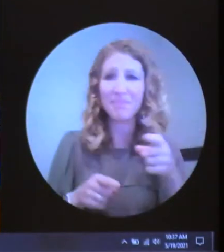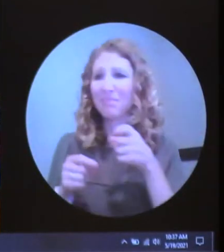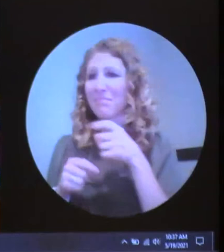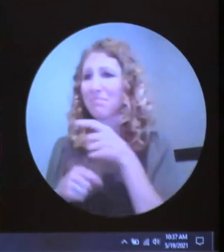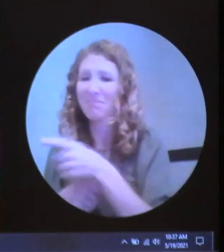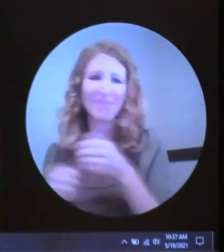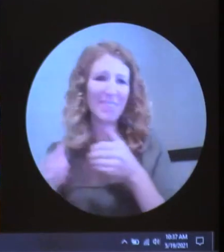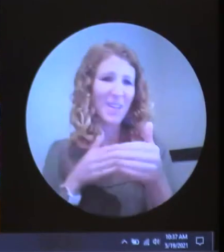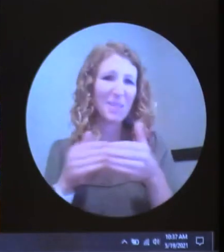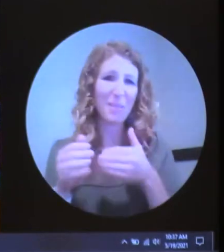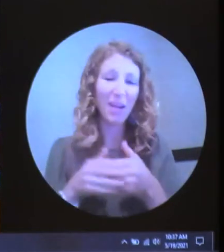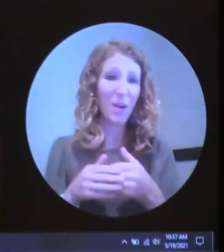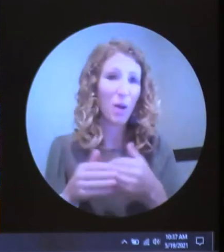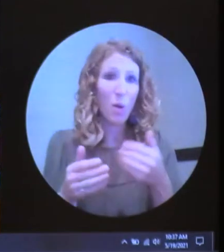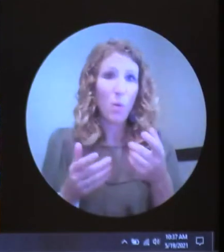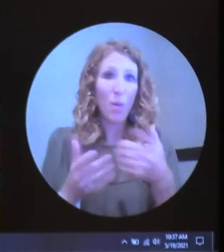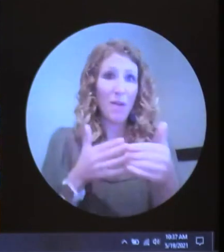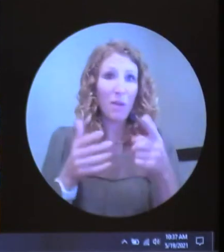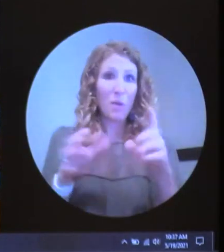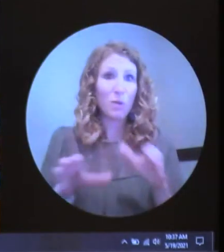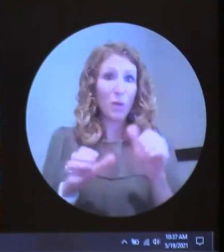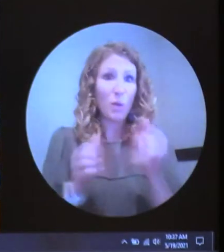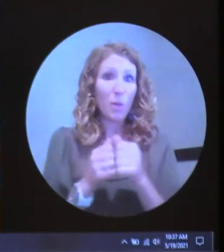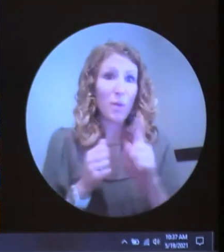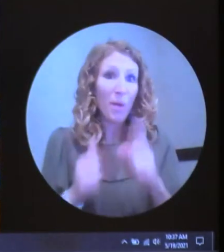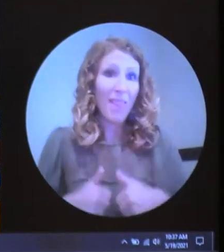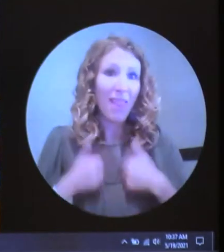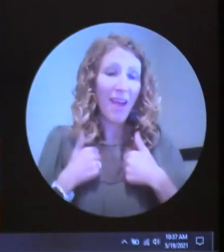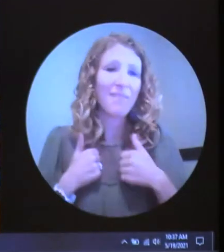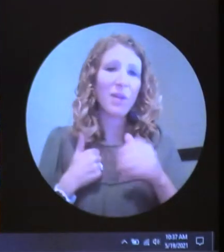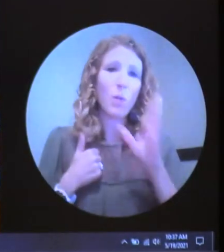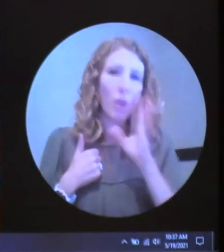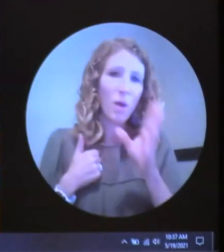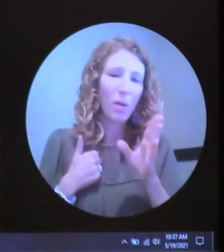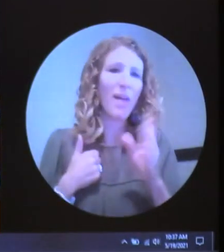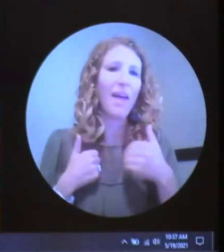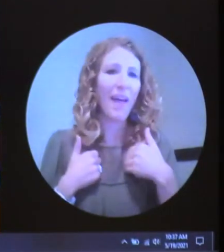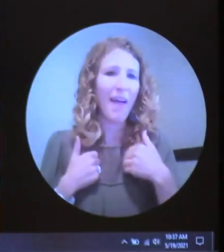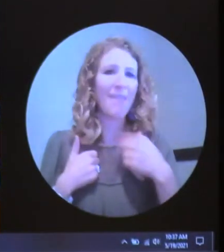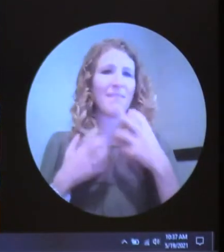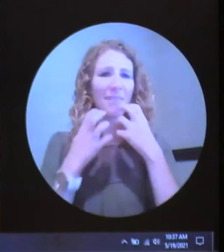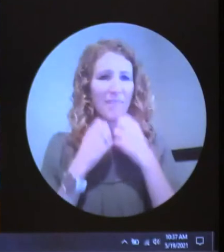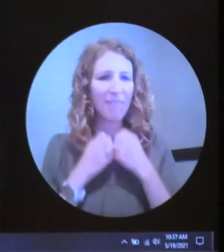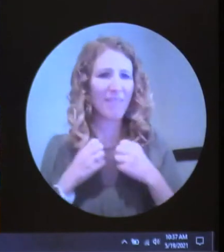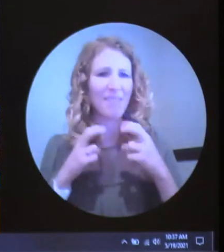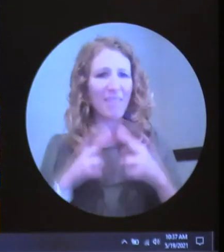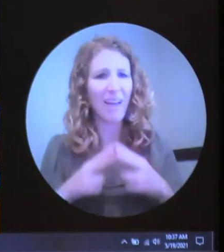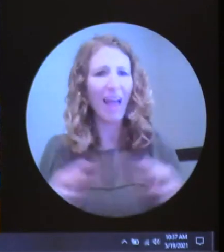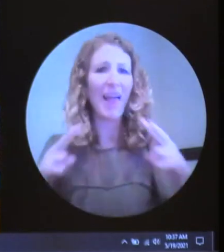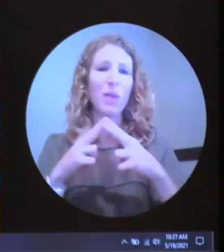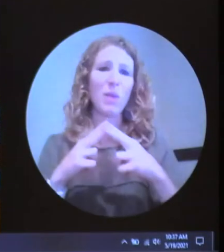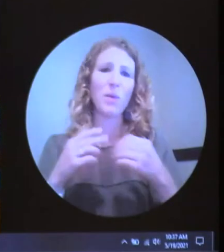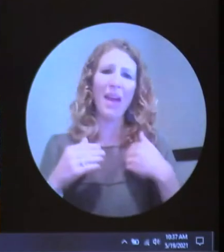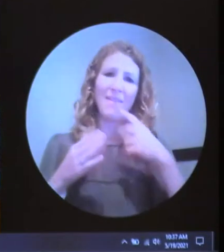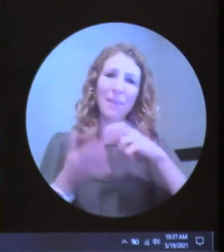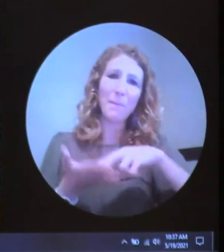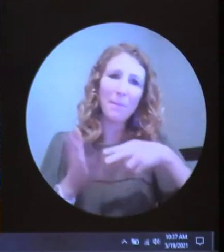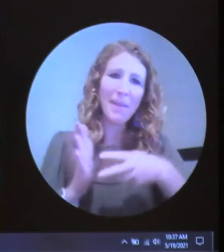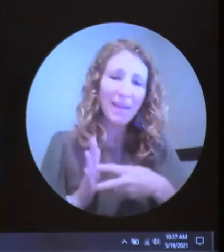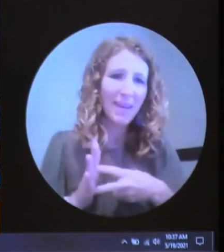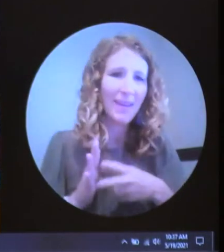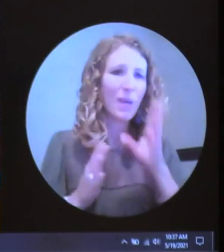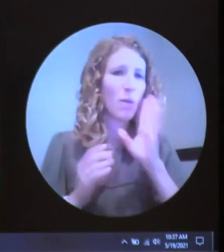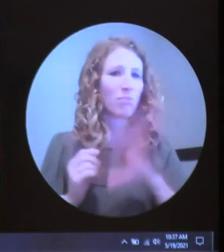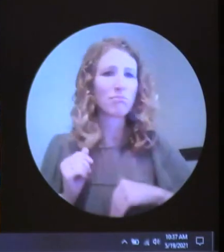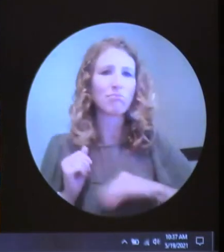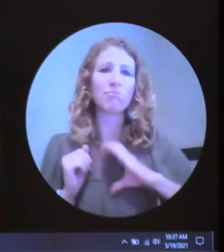promise it will be valuable, meaningful, and rewarding. There will be people who will tell you that